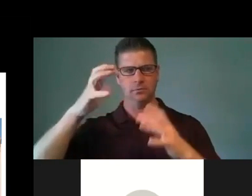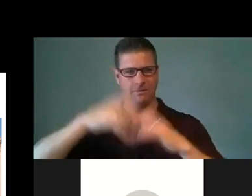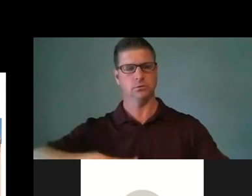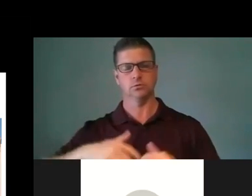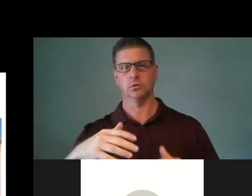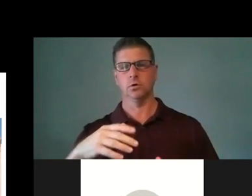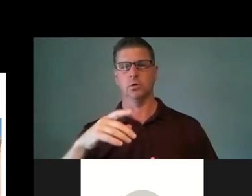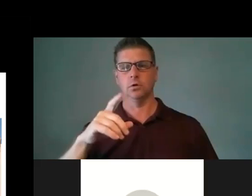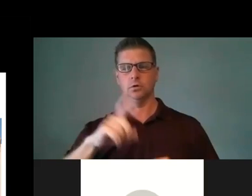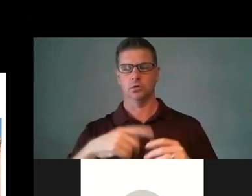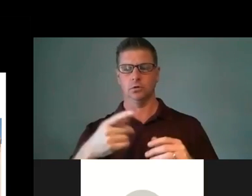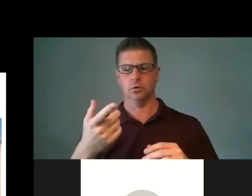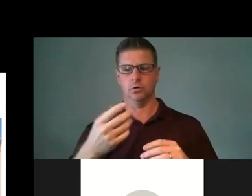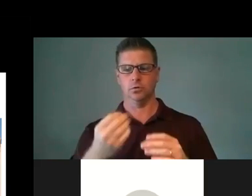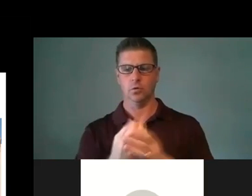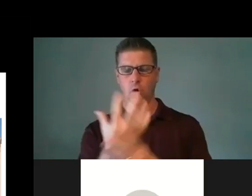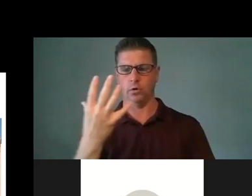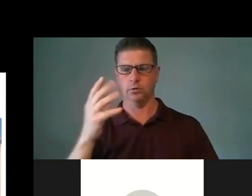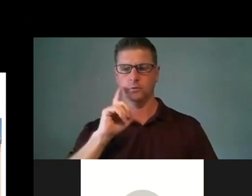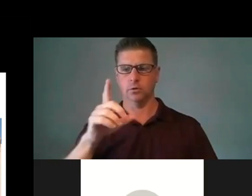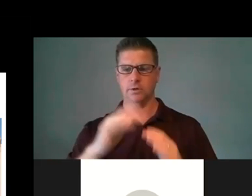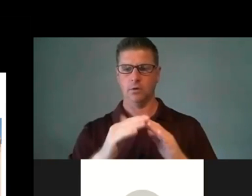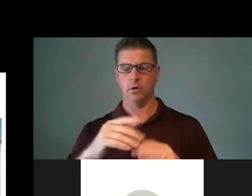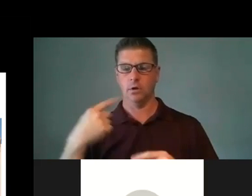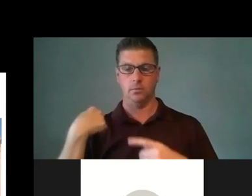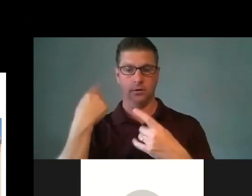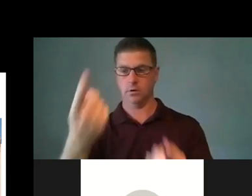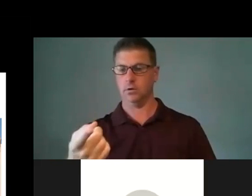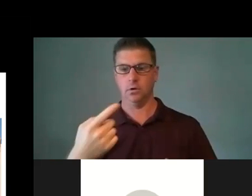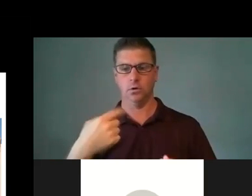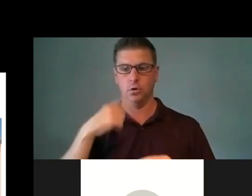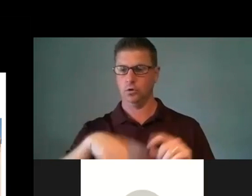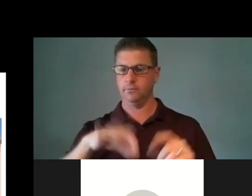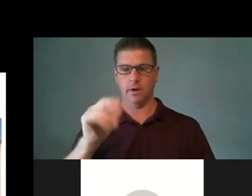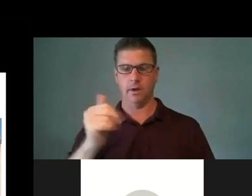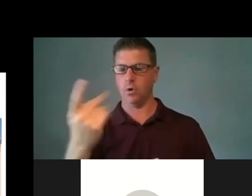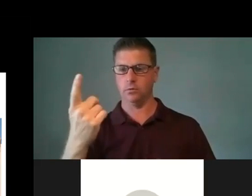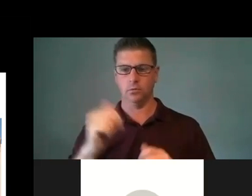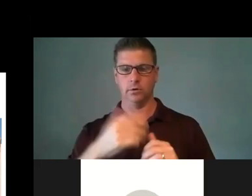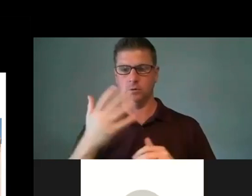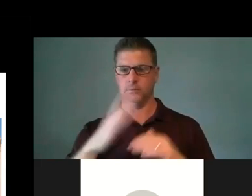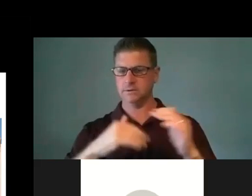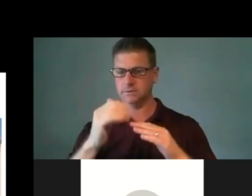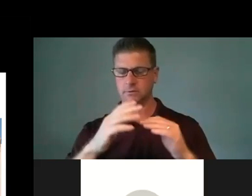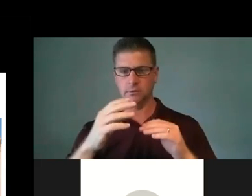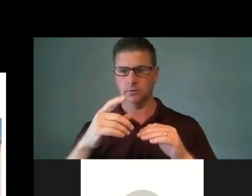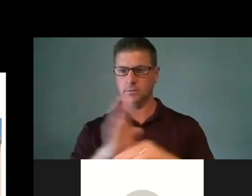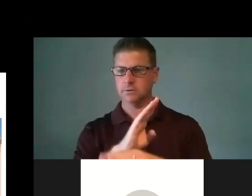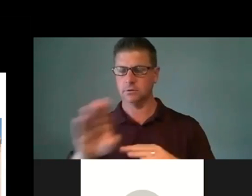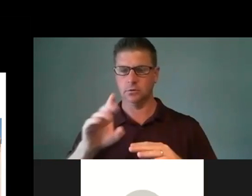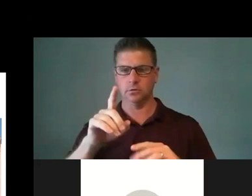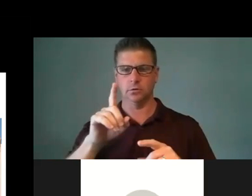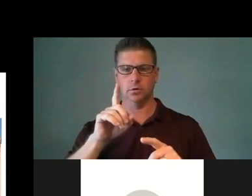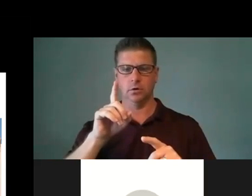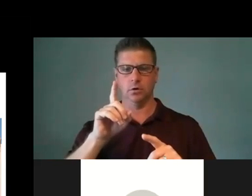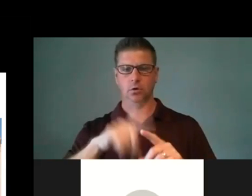downtown. Up until now, we've struggled to find anyone with a viable business plan capable of transforming the mostly vacant space into a bustling